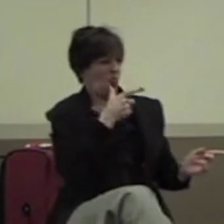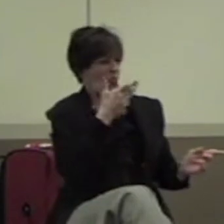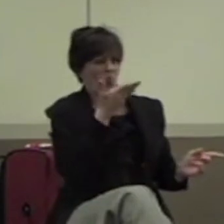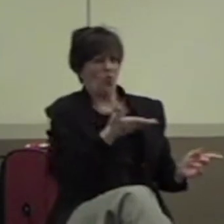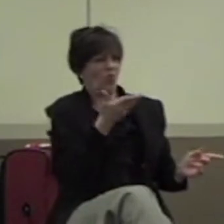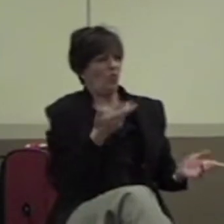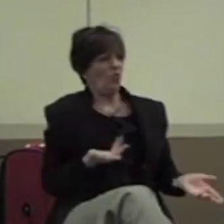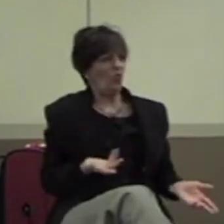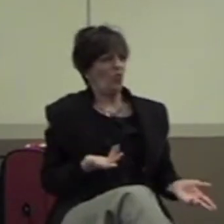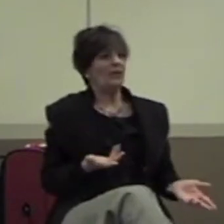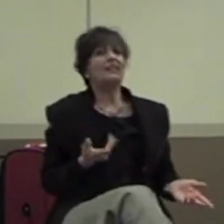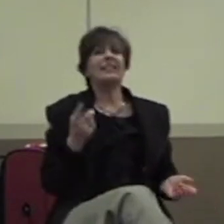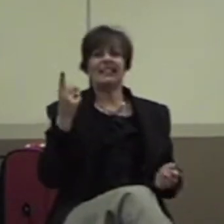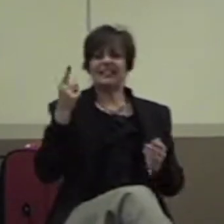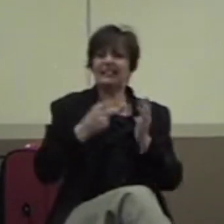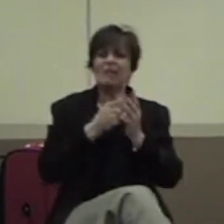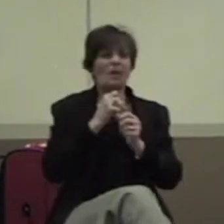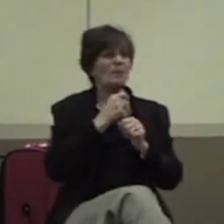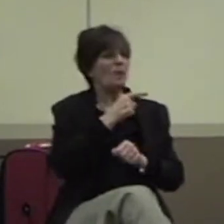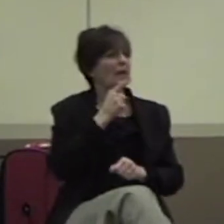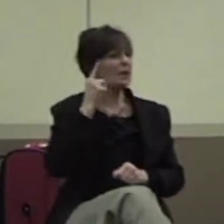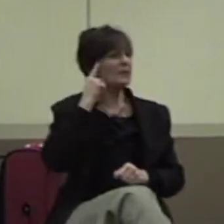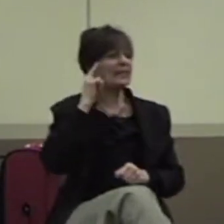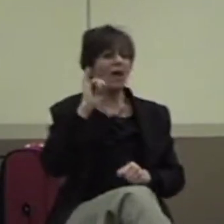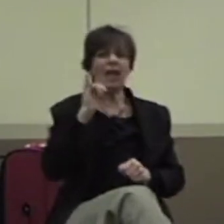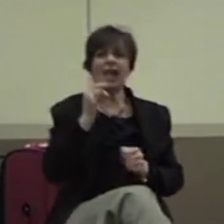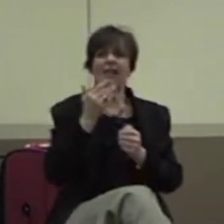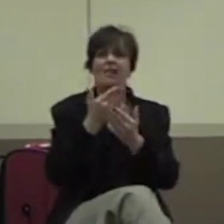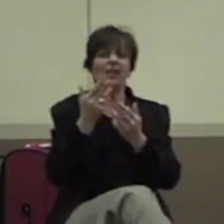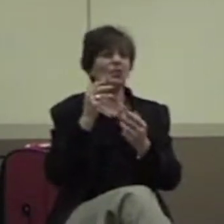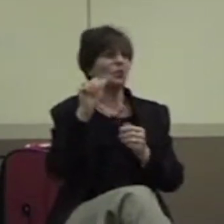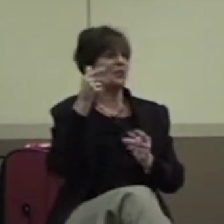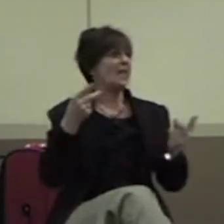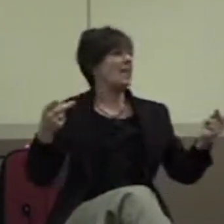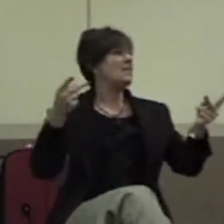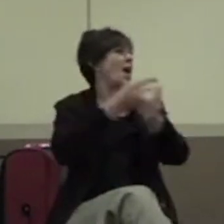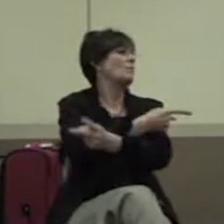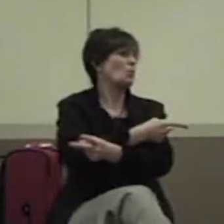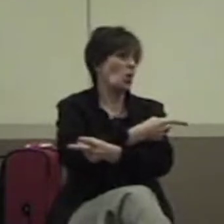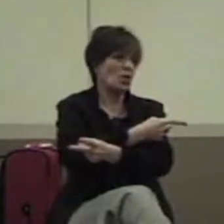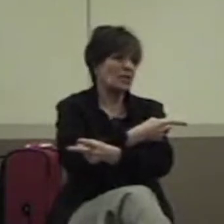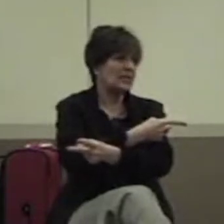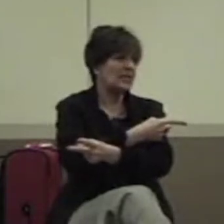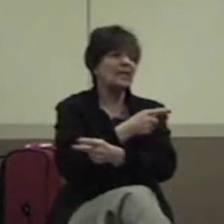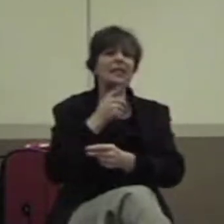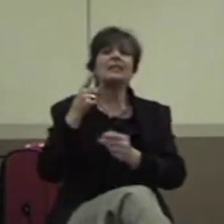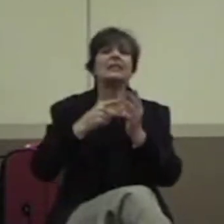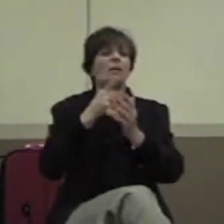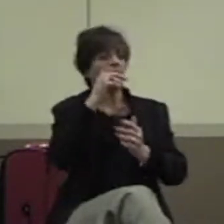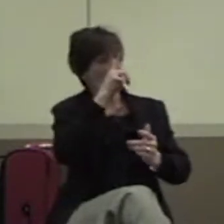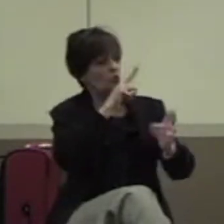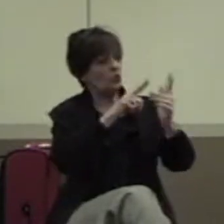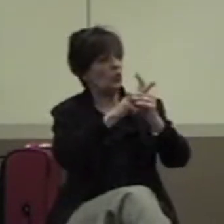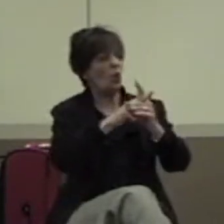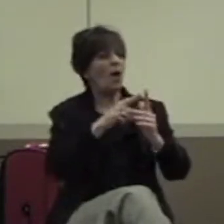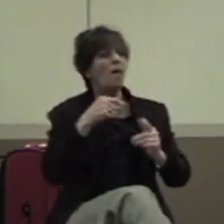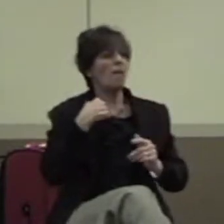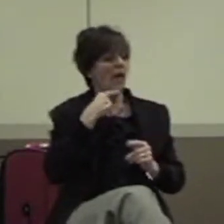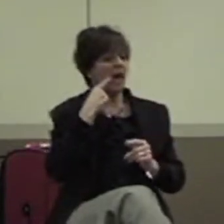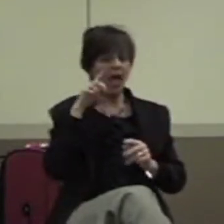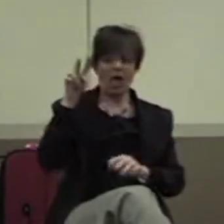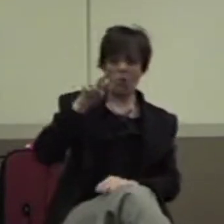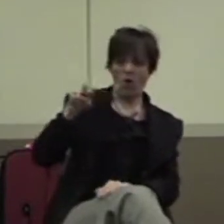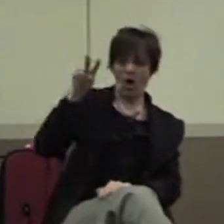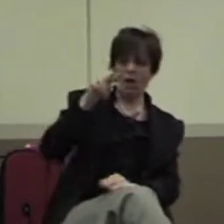Yeah. Sometimes they can make them sound like things are 10 times worse than they are. I know, like sometimes I'll show up and